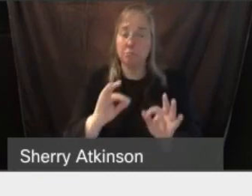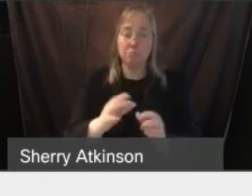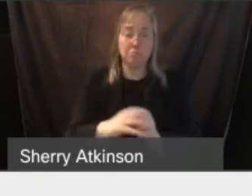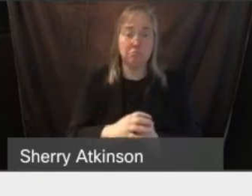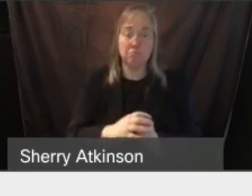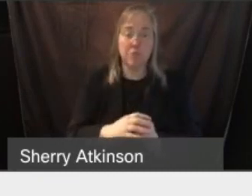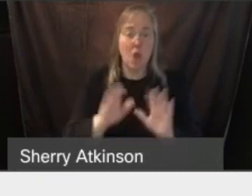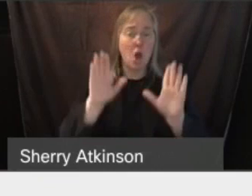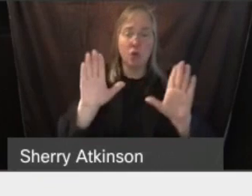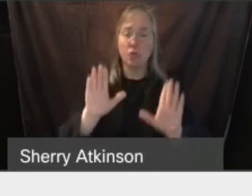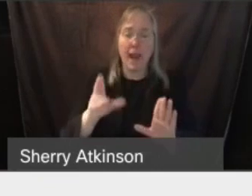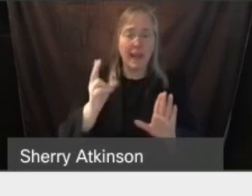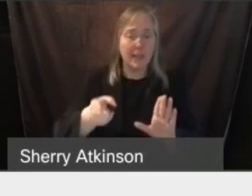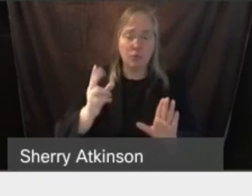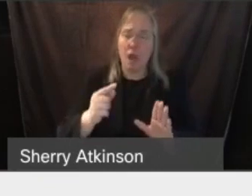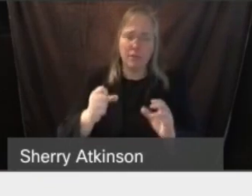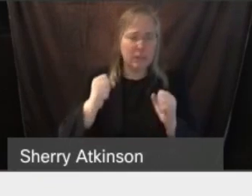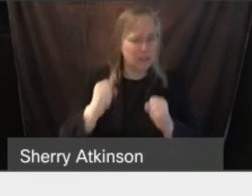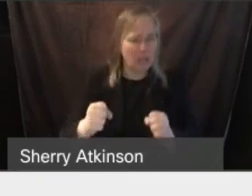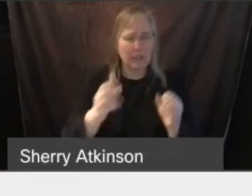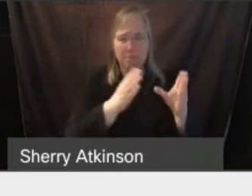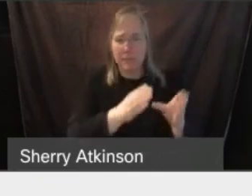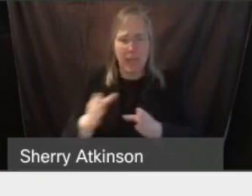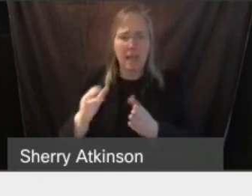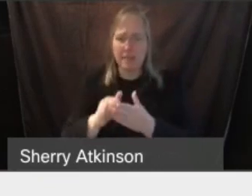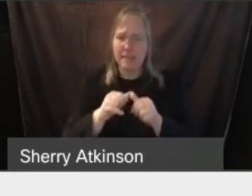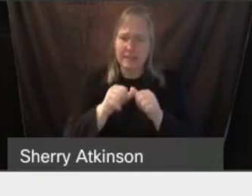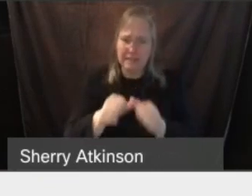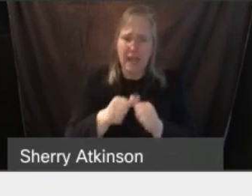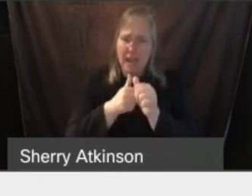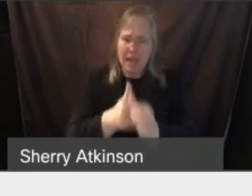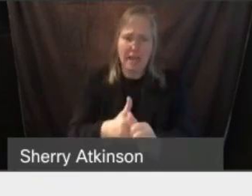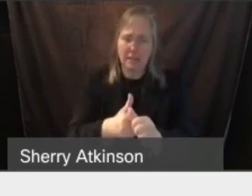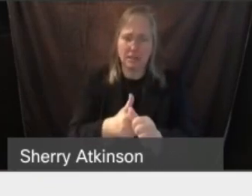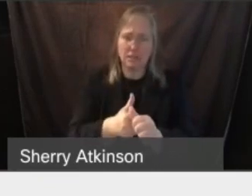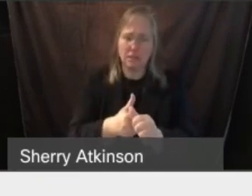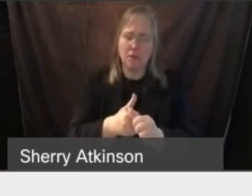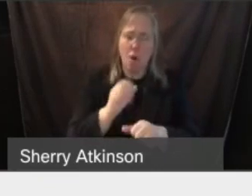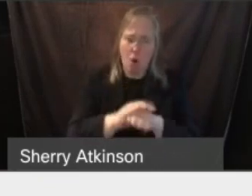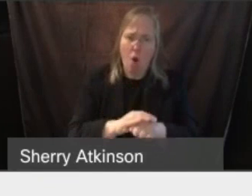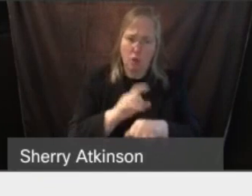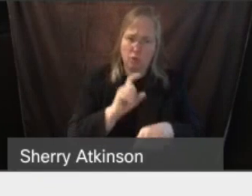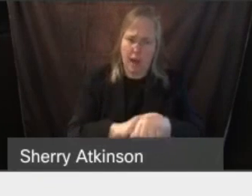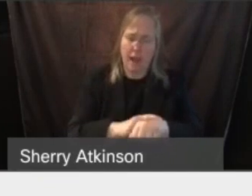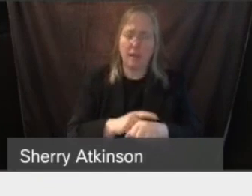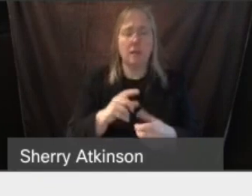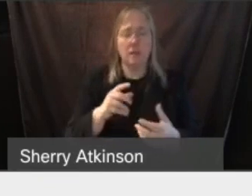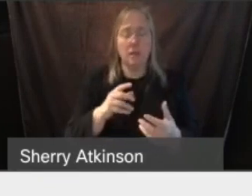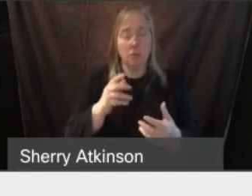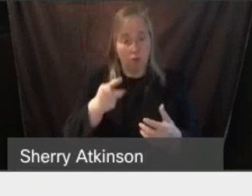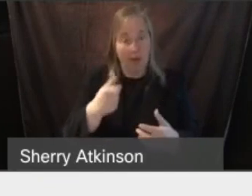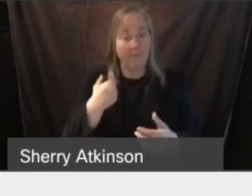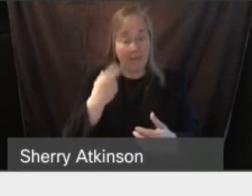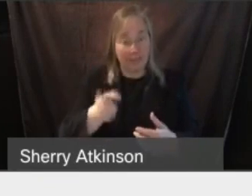a great history of a solid plan that stays on track. We have a great history of competent staff